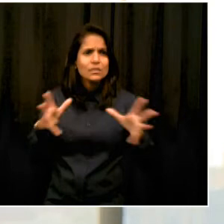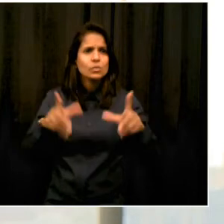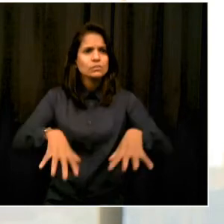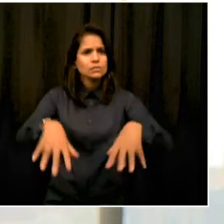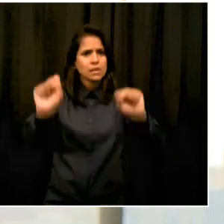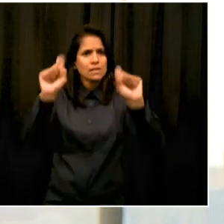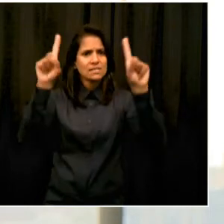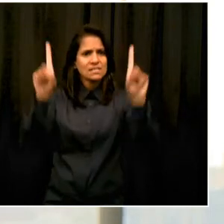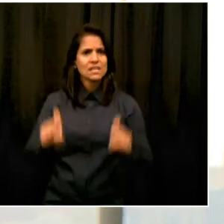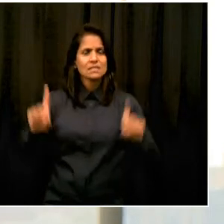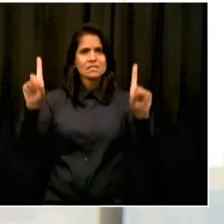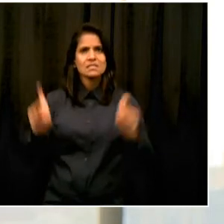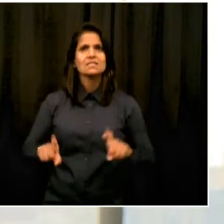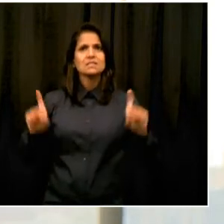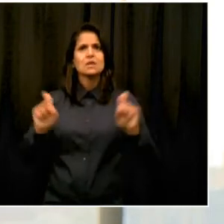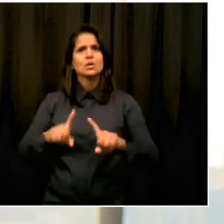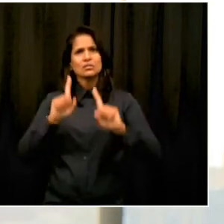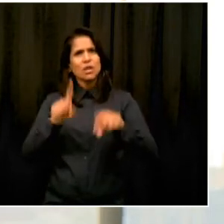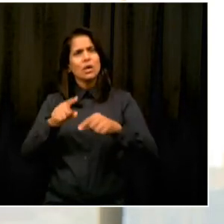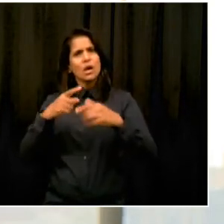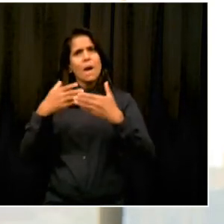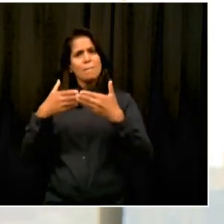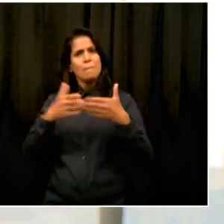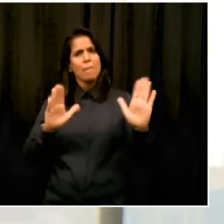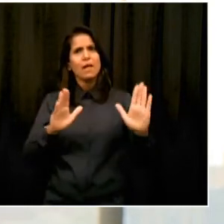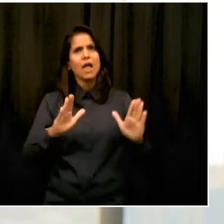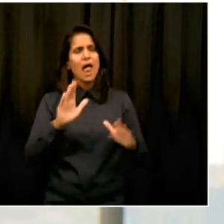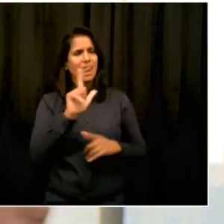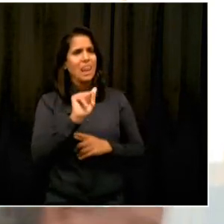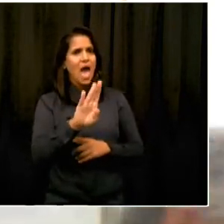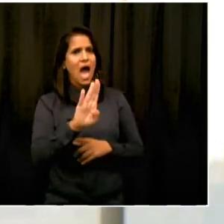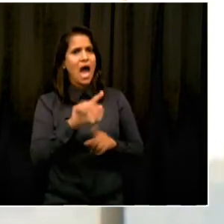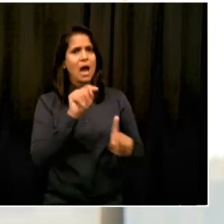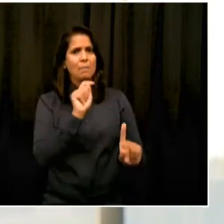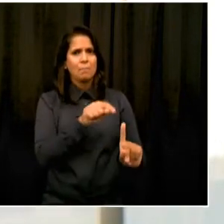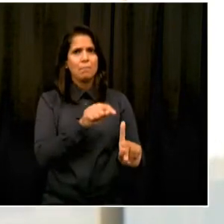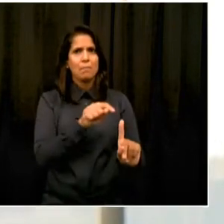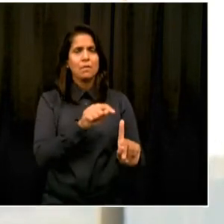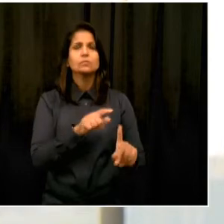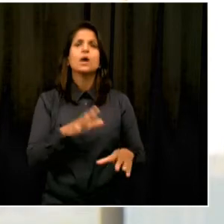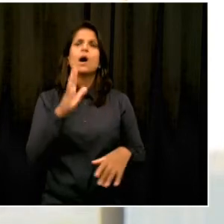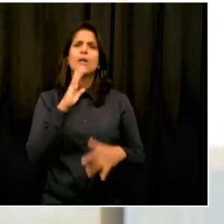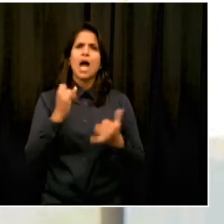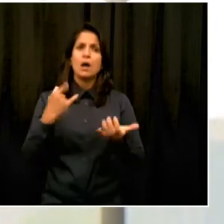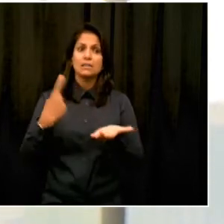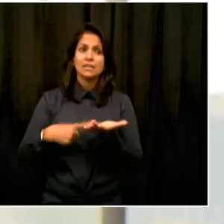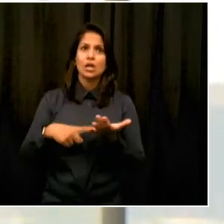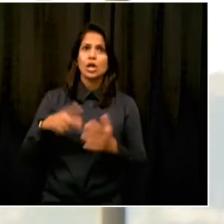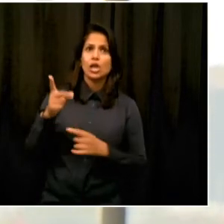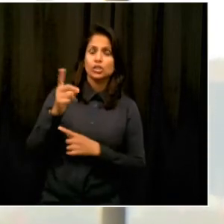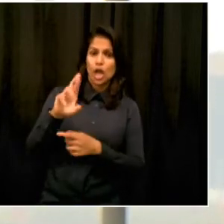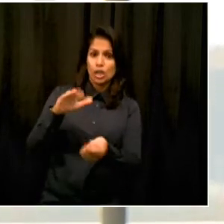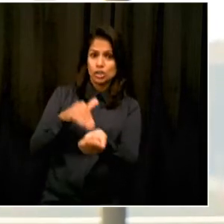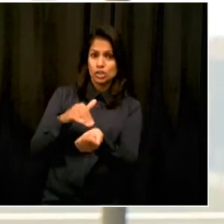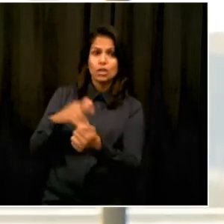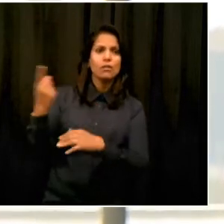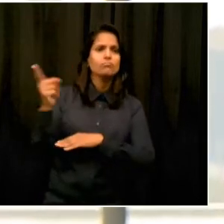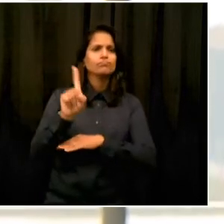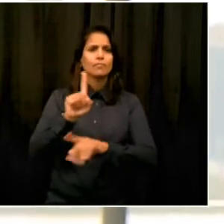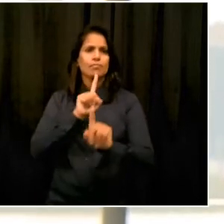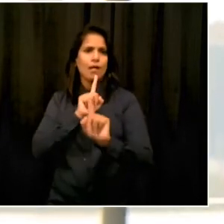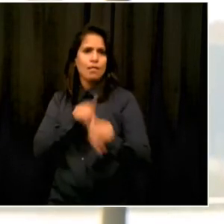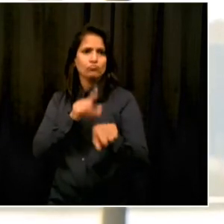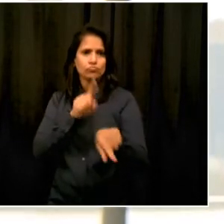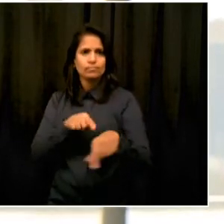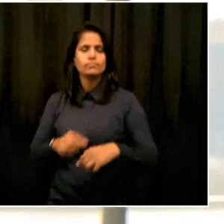to public and private, how we're doing? Thank you. Well, the same week that I read an article that in France it took a week to